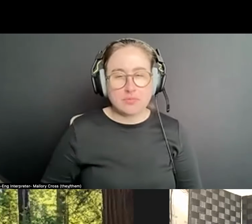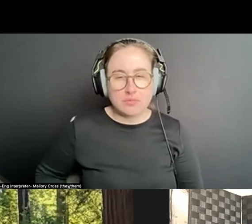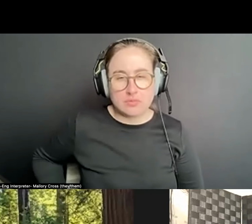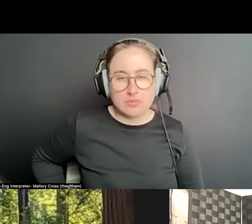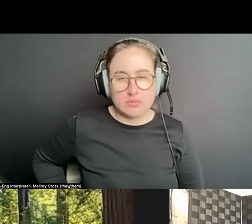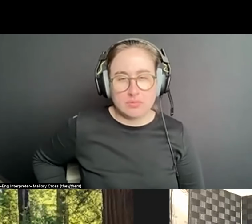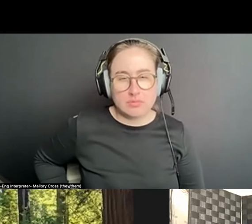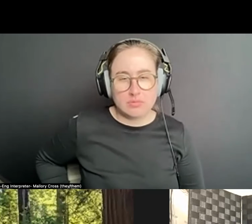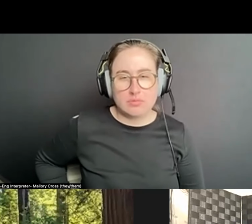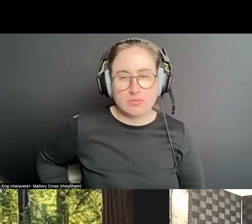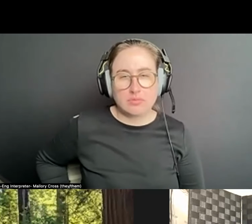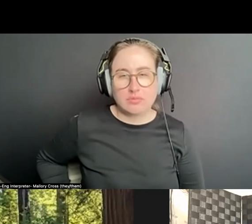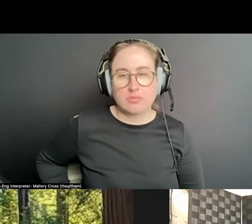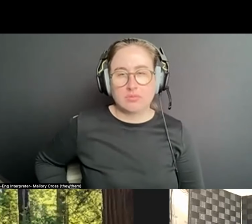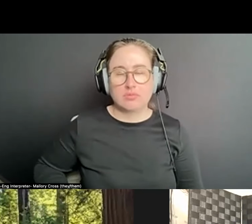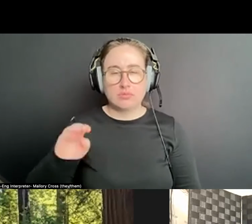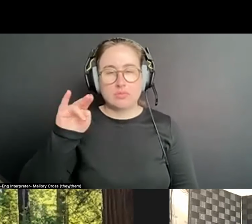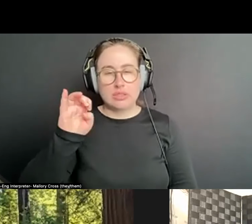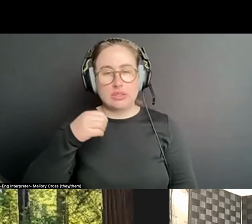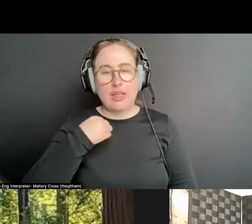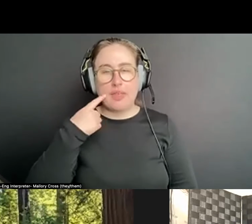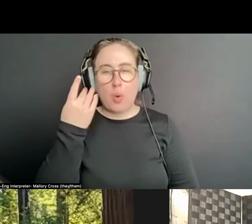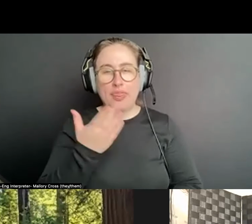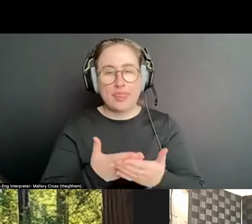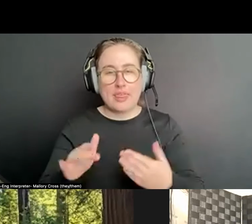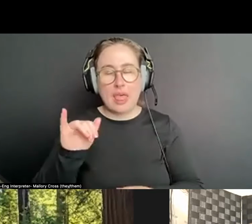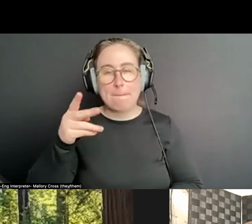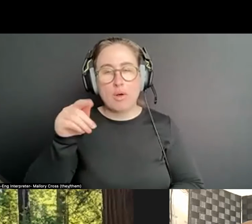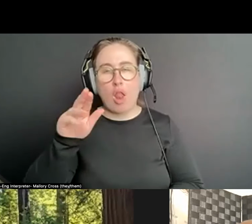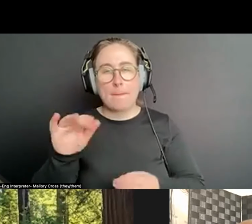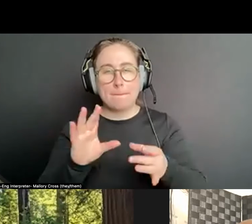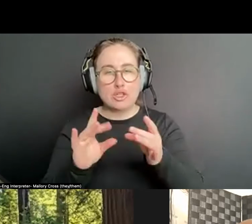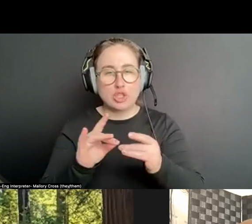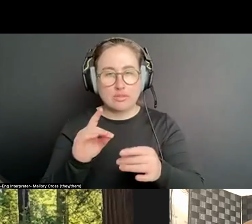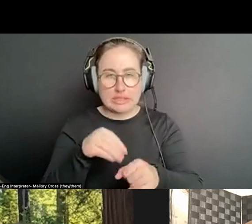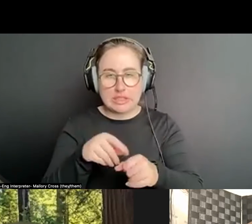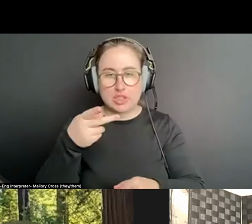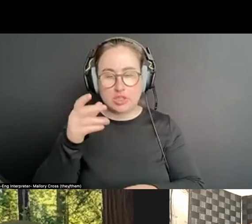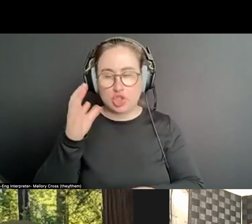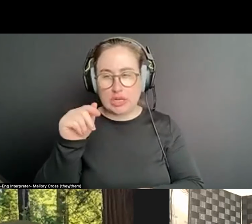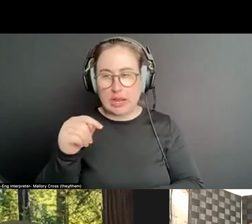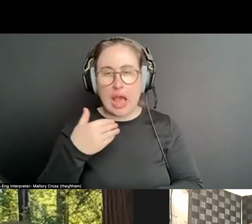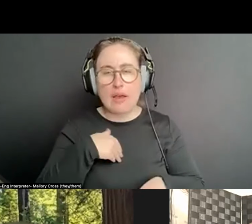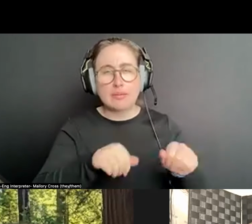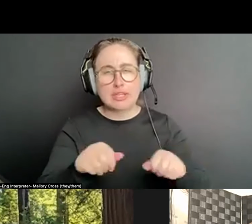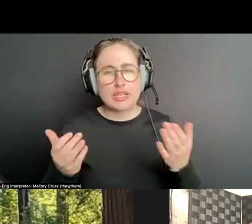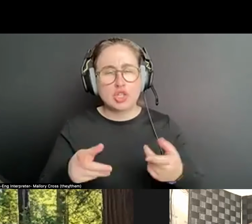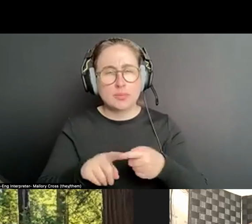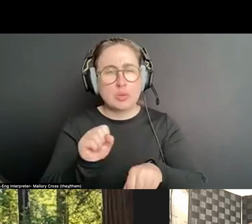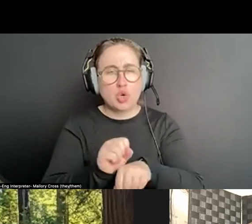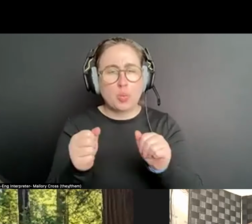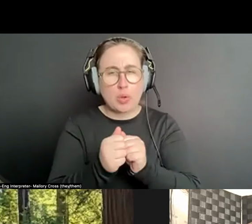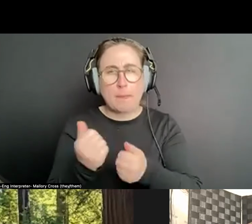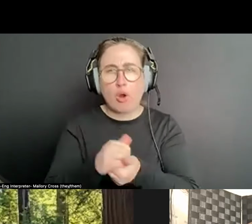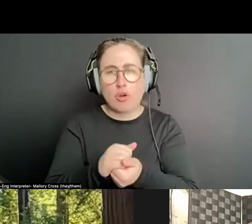I think one of the other things that I think Paula mentioned in the chat to John is that, that there's a potential here to be working with the partners